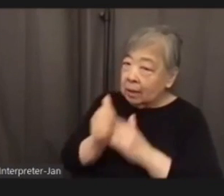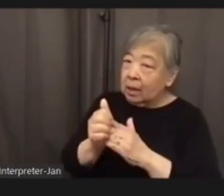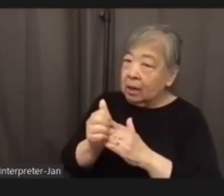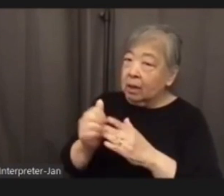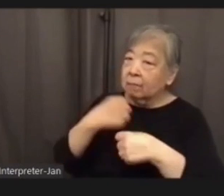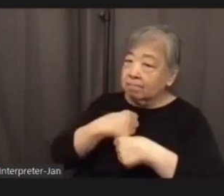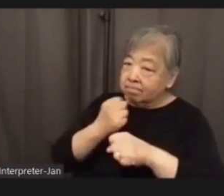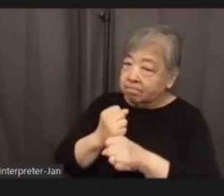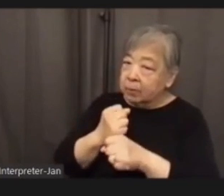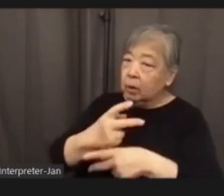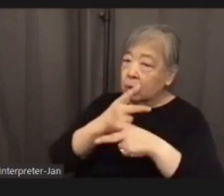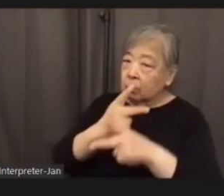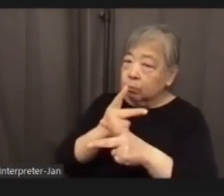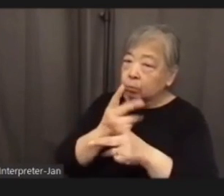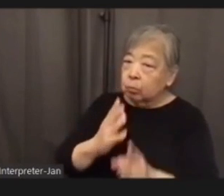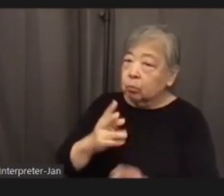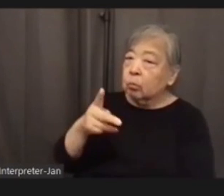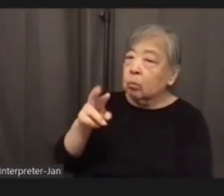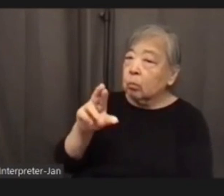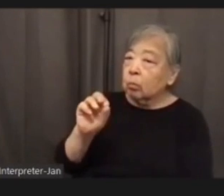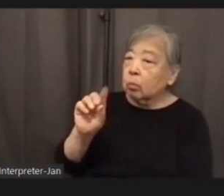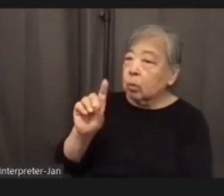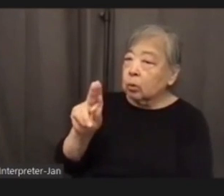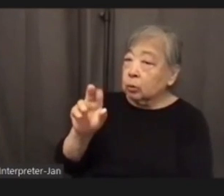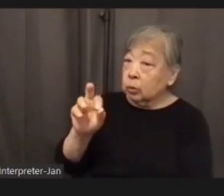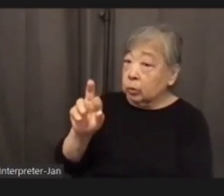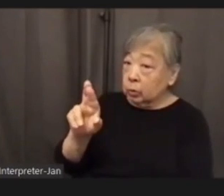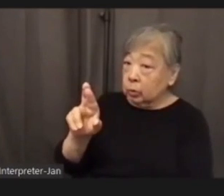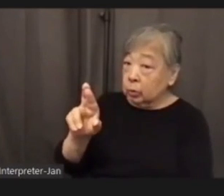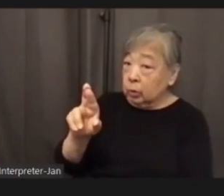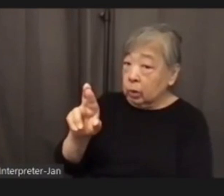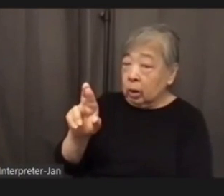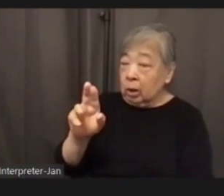se. And I was